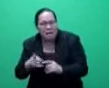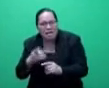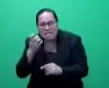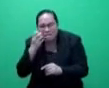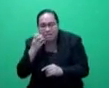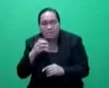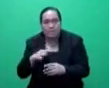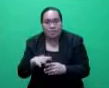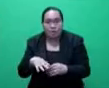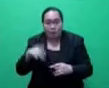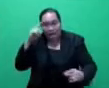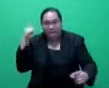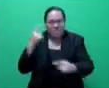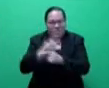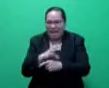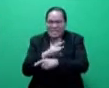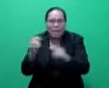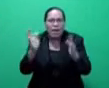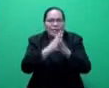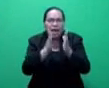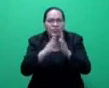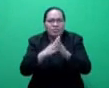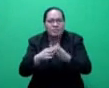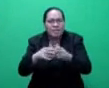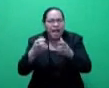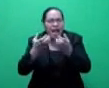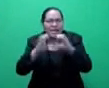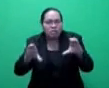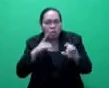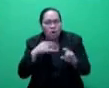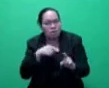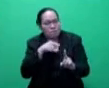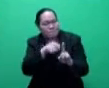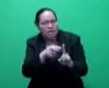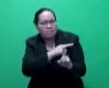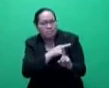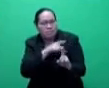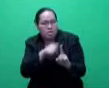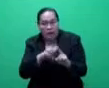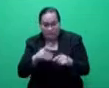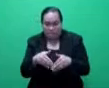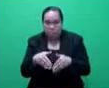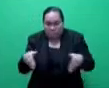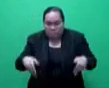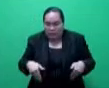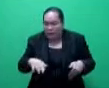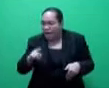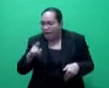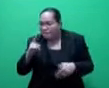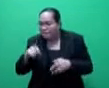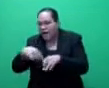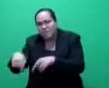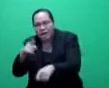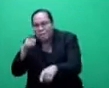to the confusion, municipalities were held accountable for any delays, even those that were out of their control. Now, under